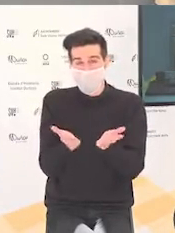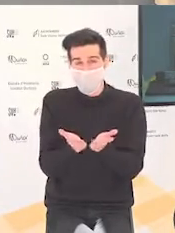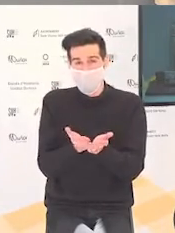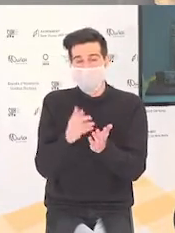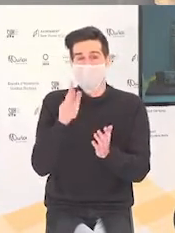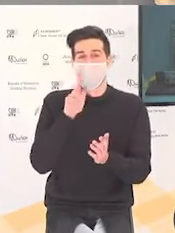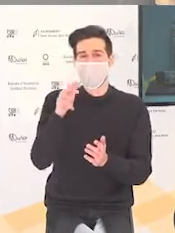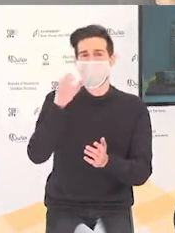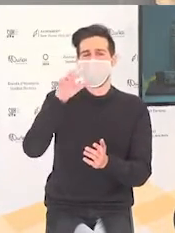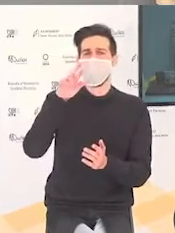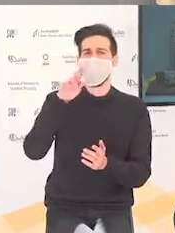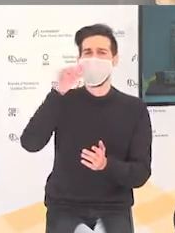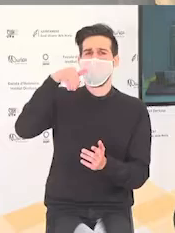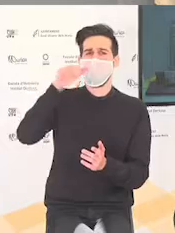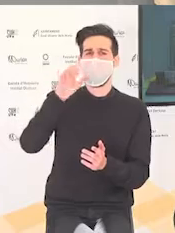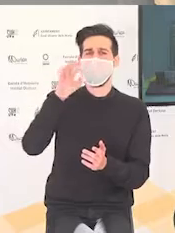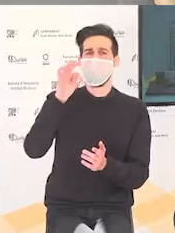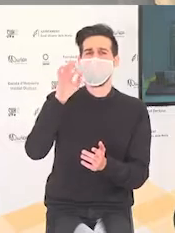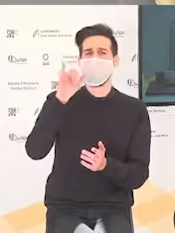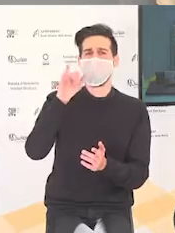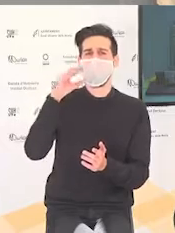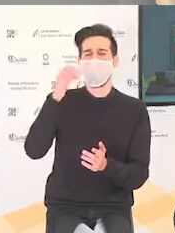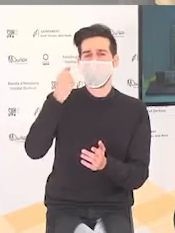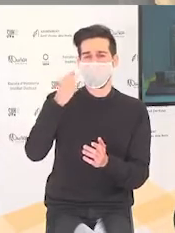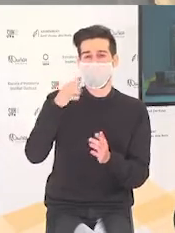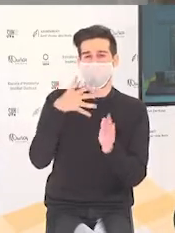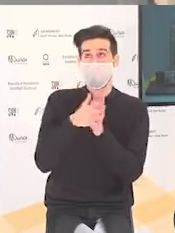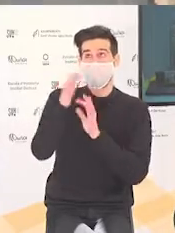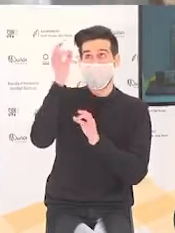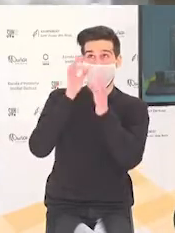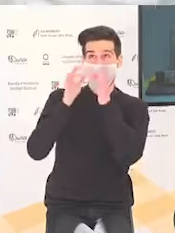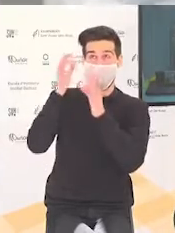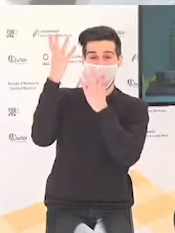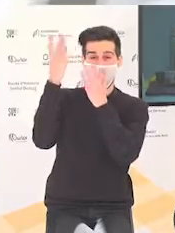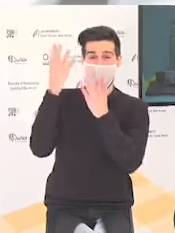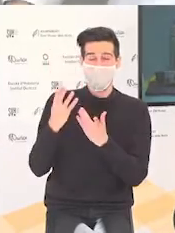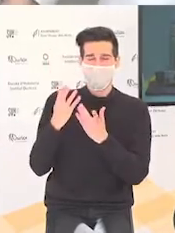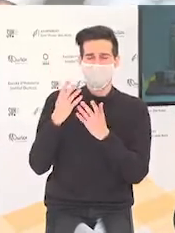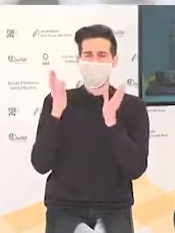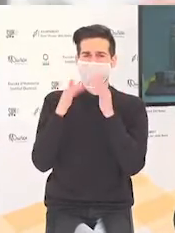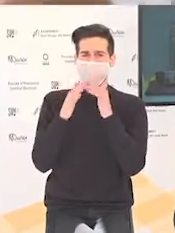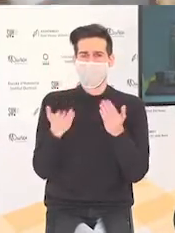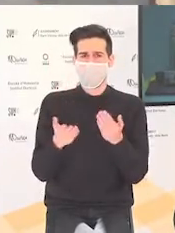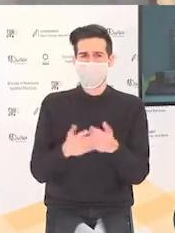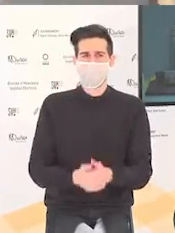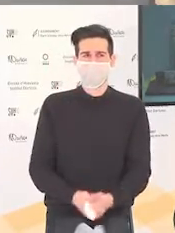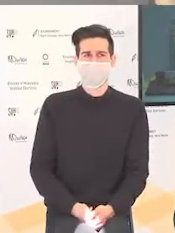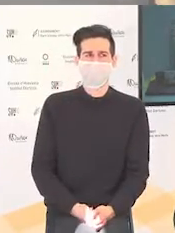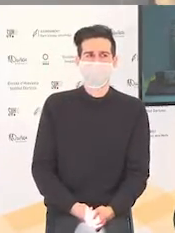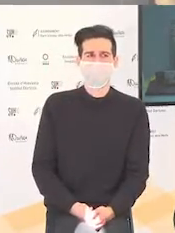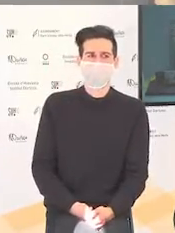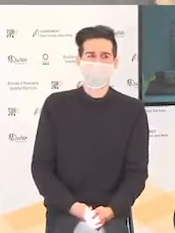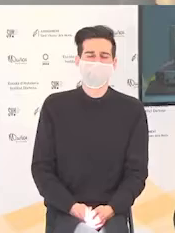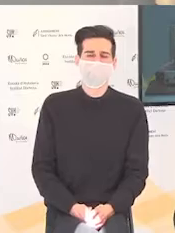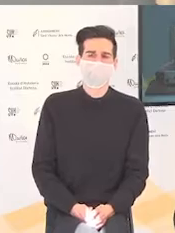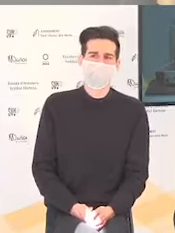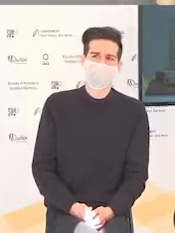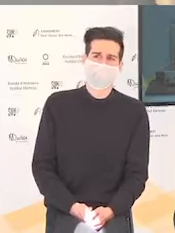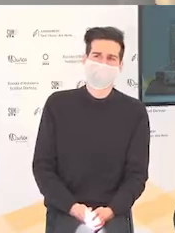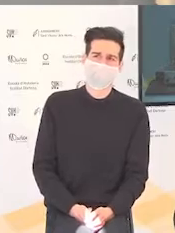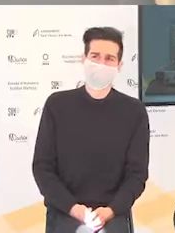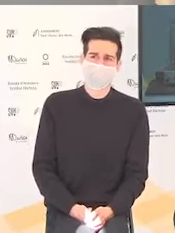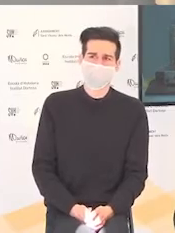aire. There we go, that's done. Ahí lo tenemos. The next recipe that we're going to be